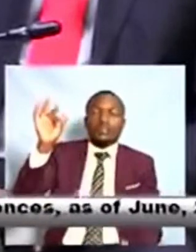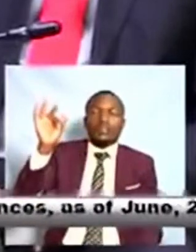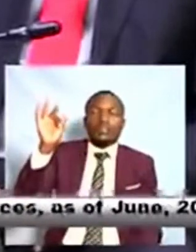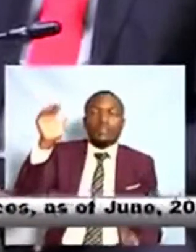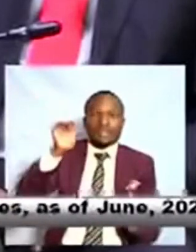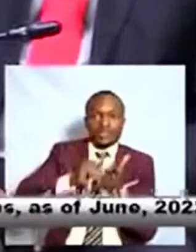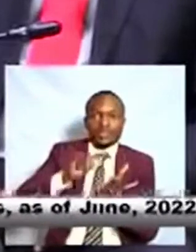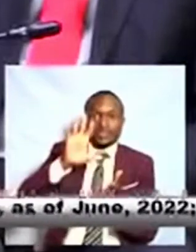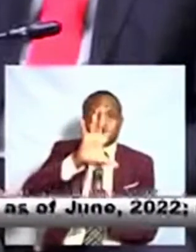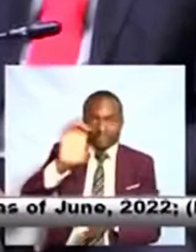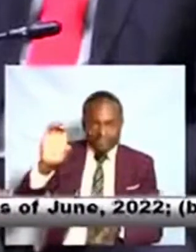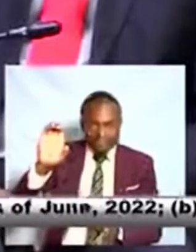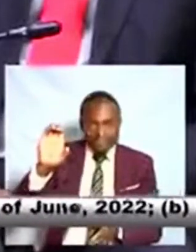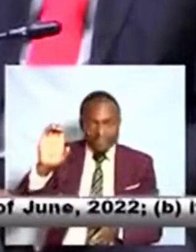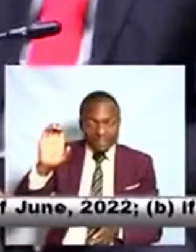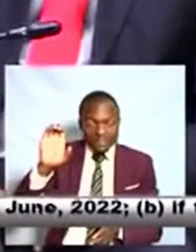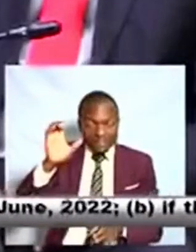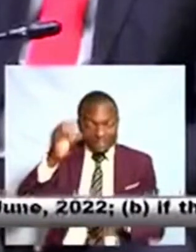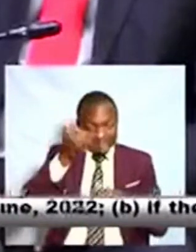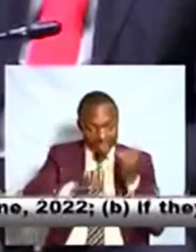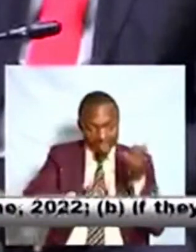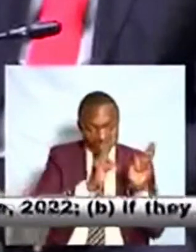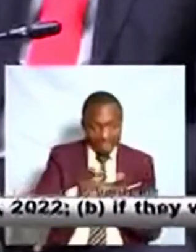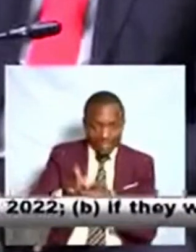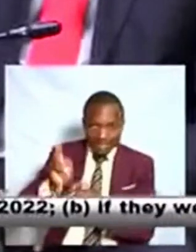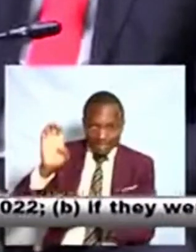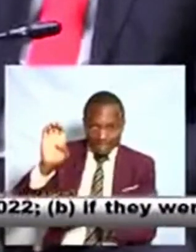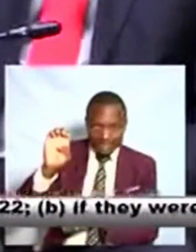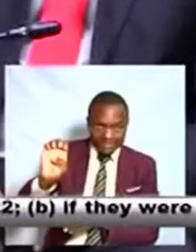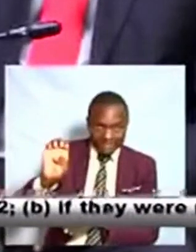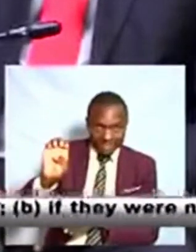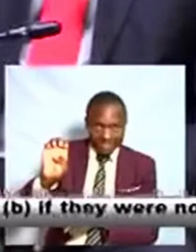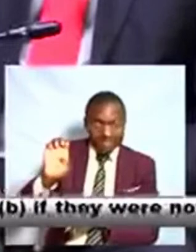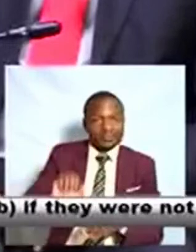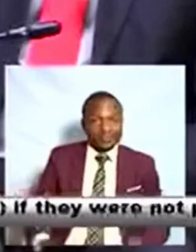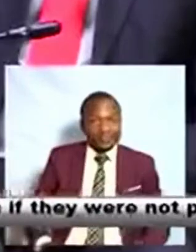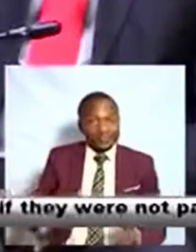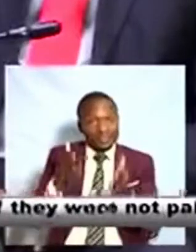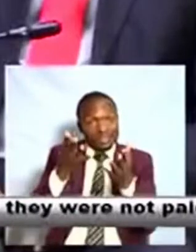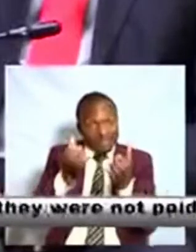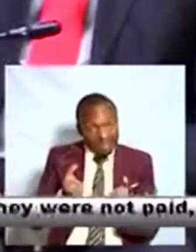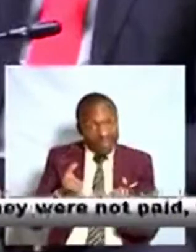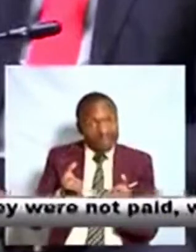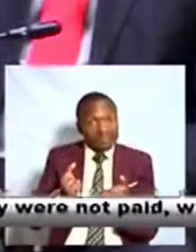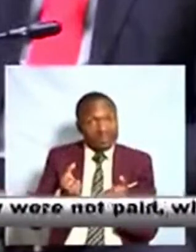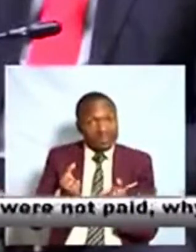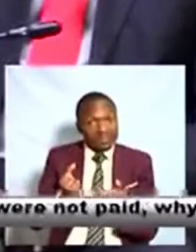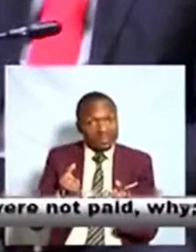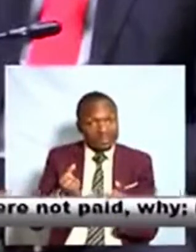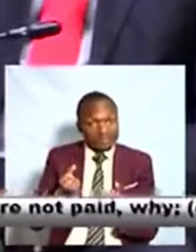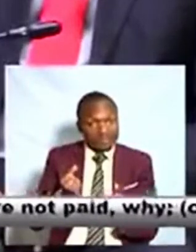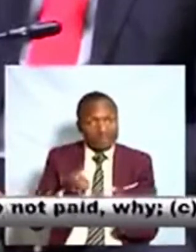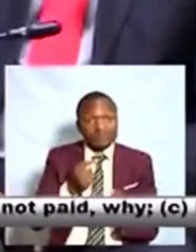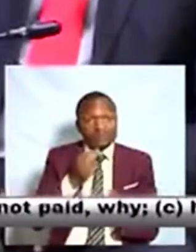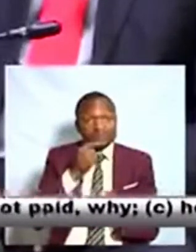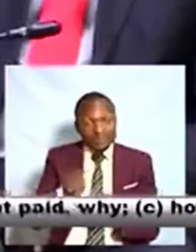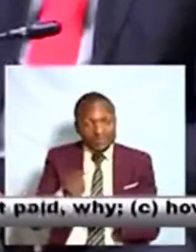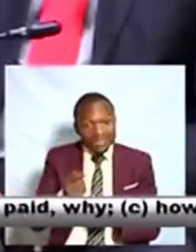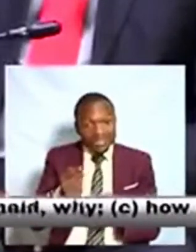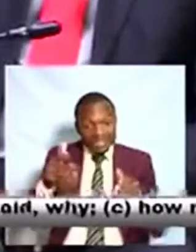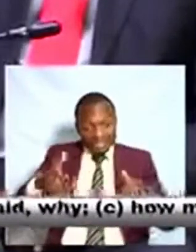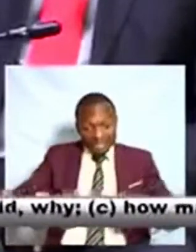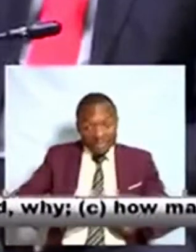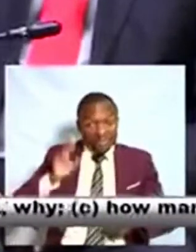19,500. The last answer in E, Madam Speaker, I wish to note that the affected interns will